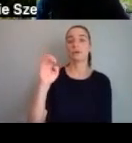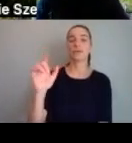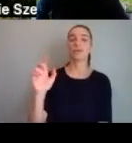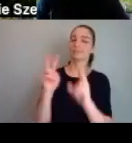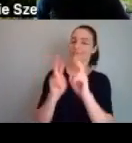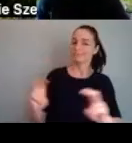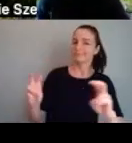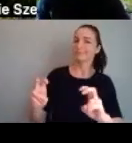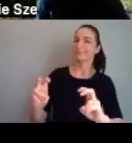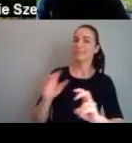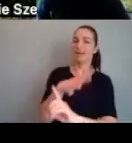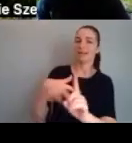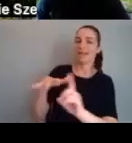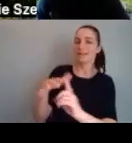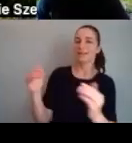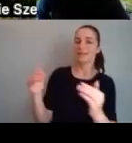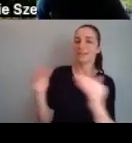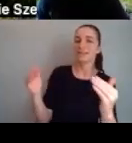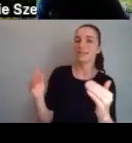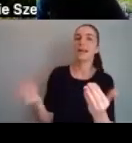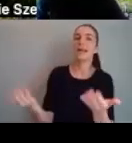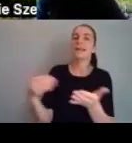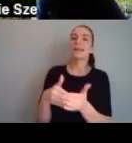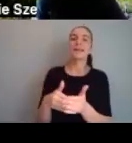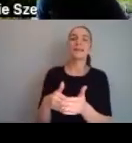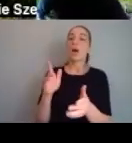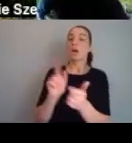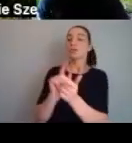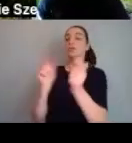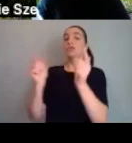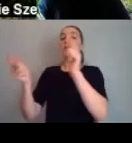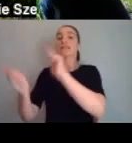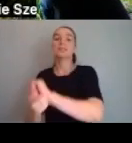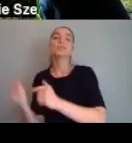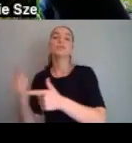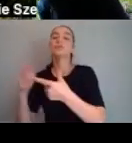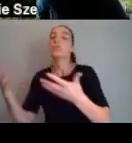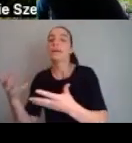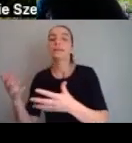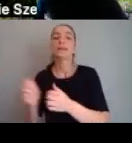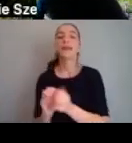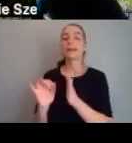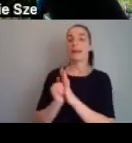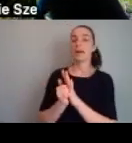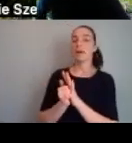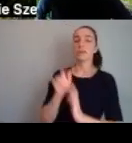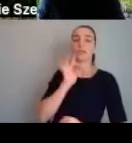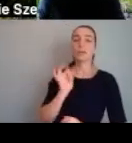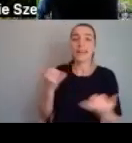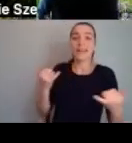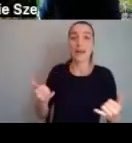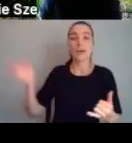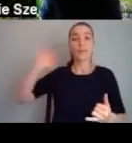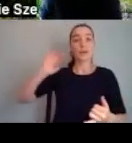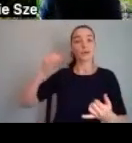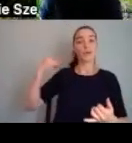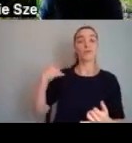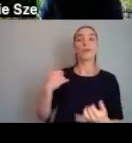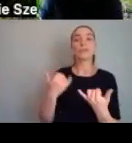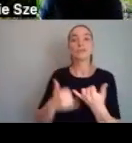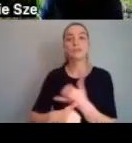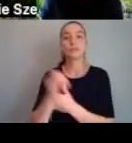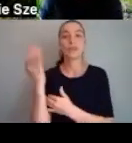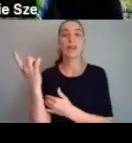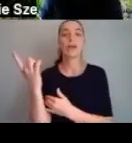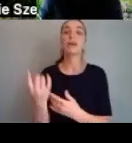question is what does freedom look like now in the face of environmental and state violence in climate change in its myriad forms, surveillance, militarization, and